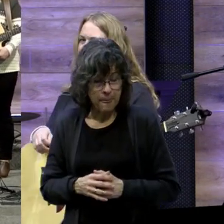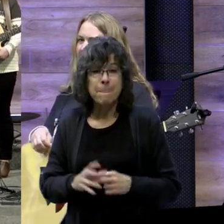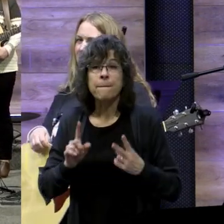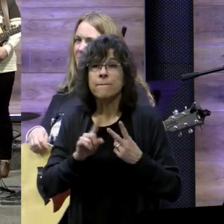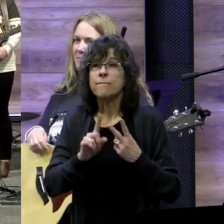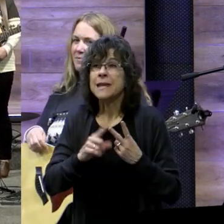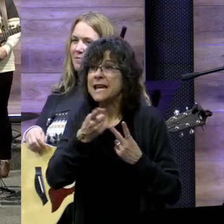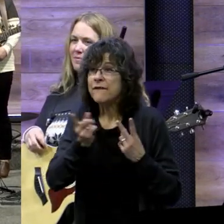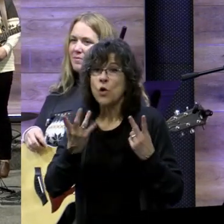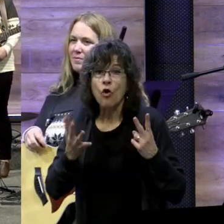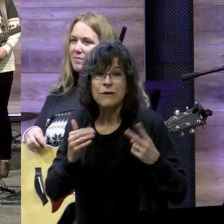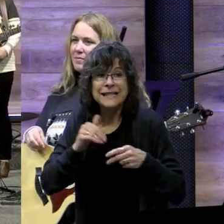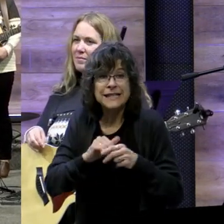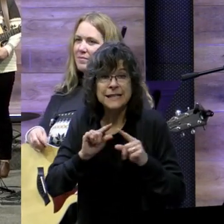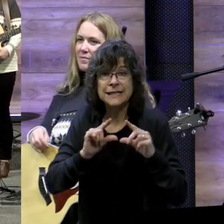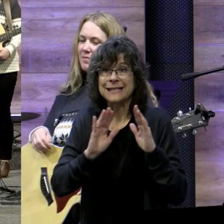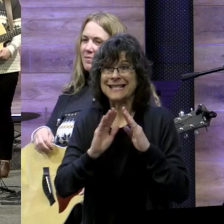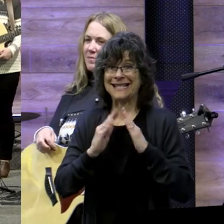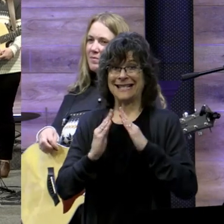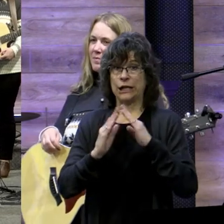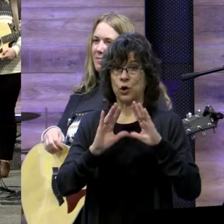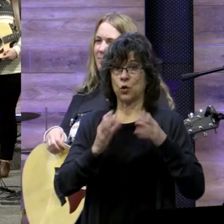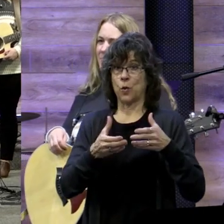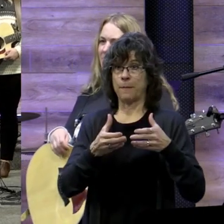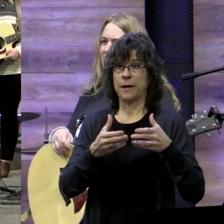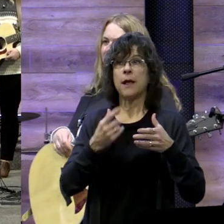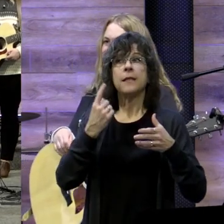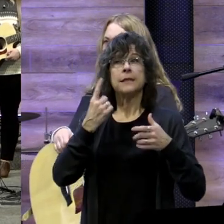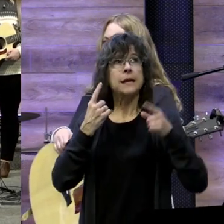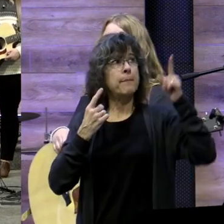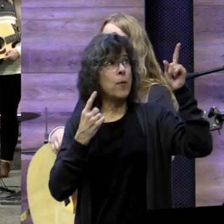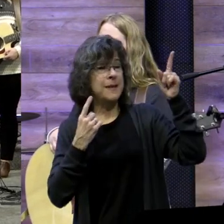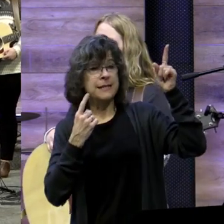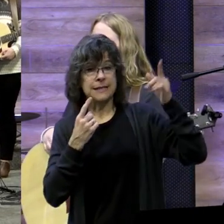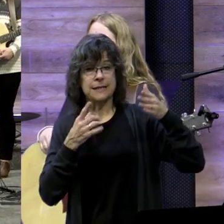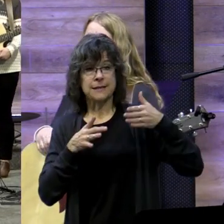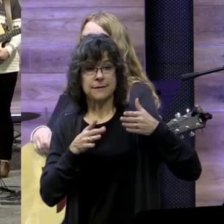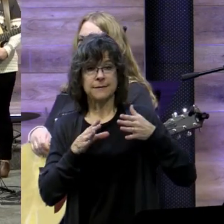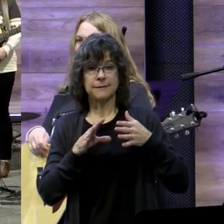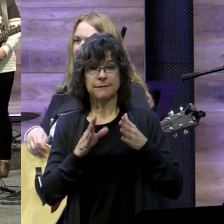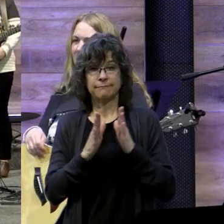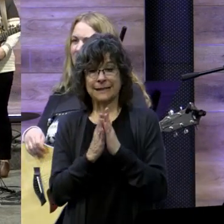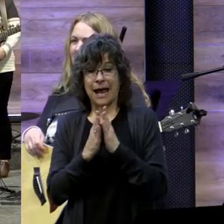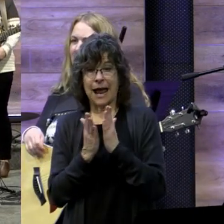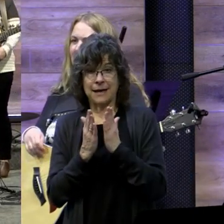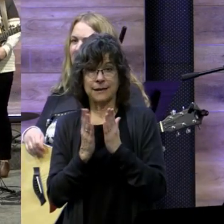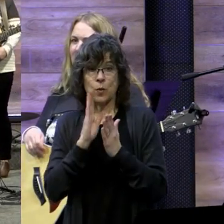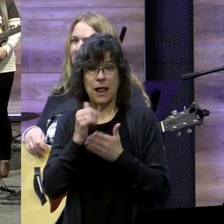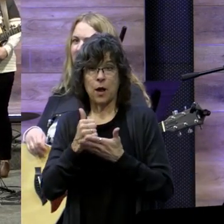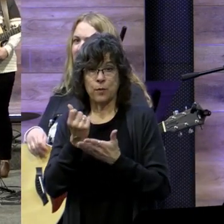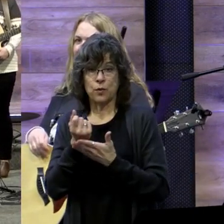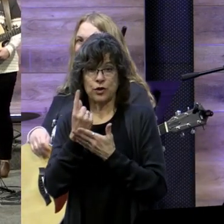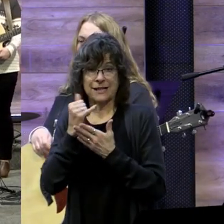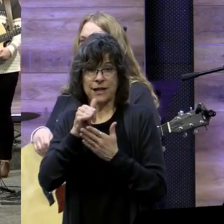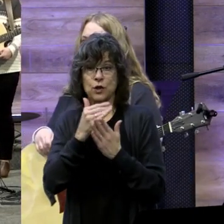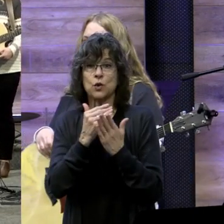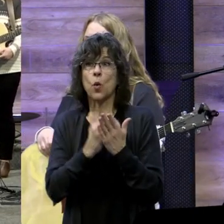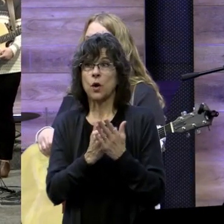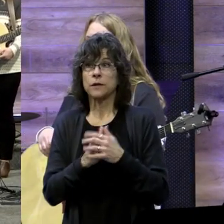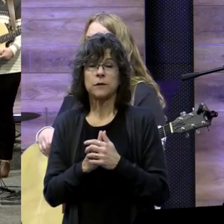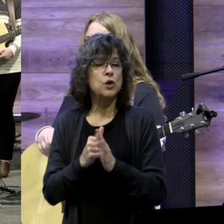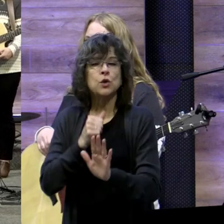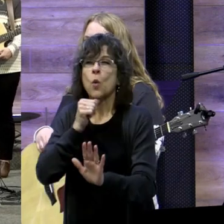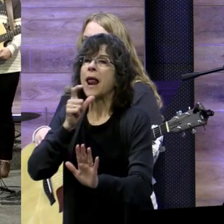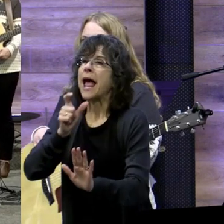a city group, consider buying this companion guide as we start this 8-week course in January. You don't